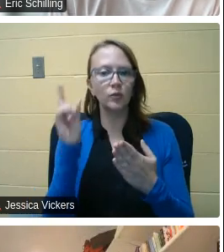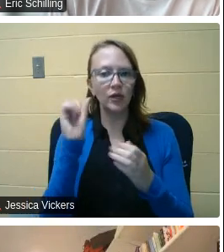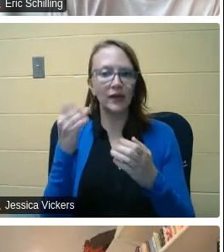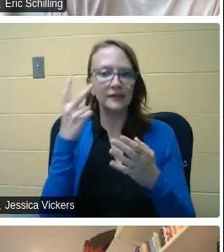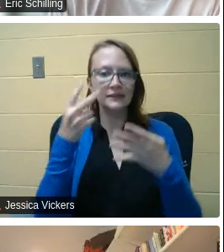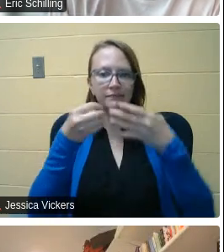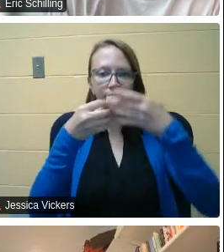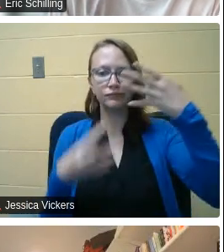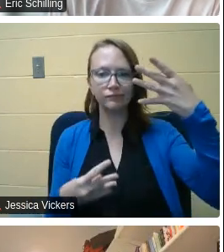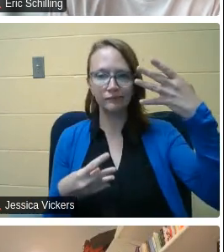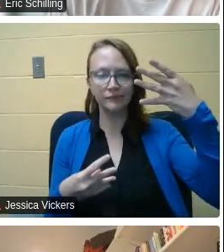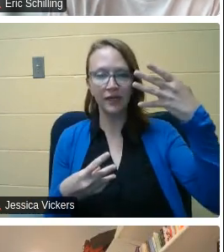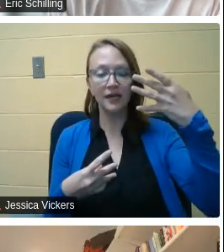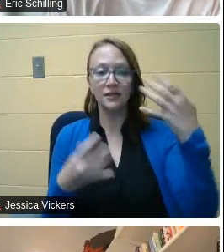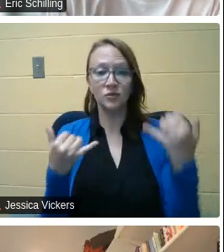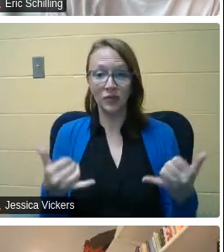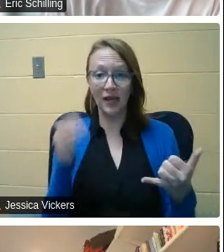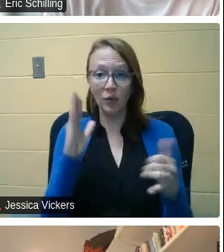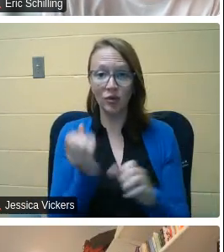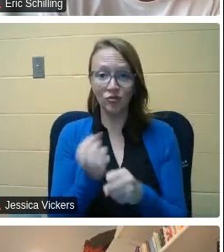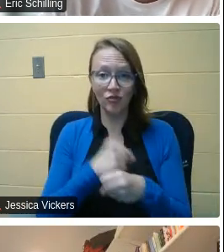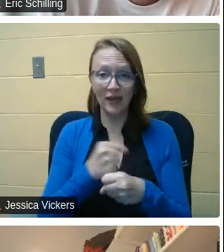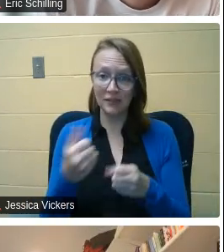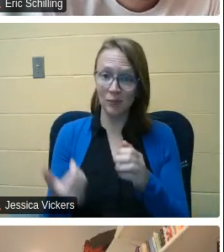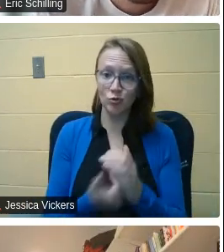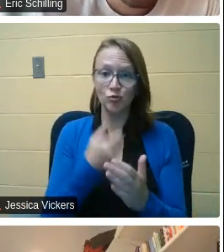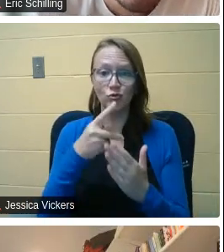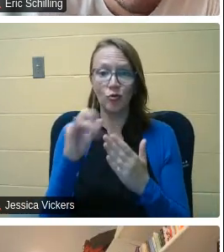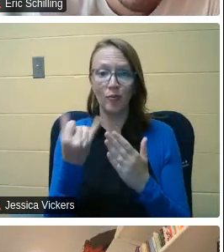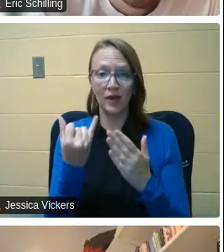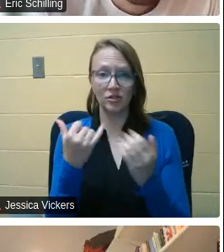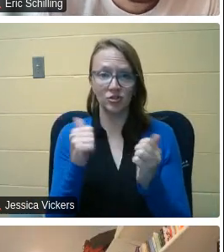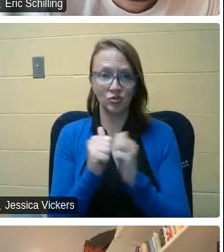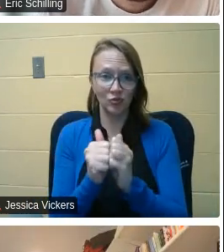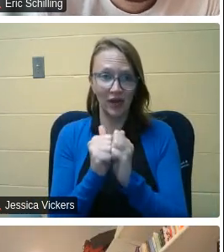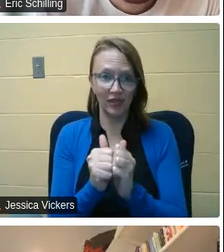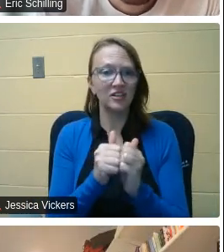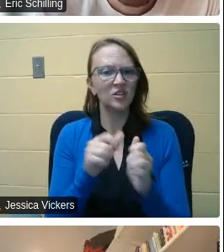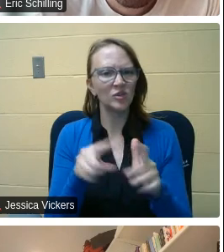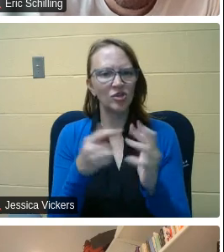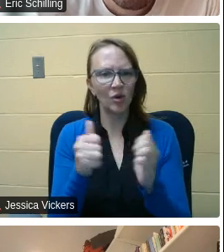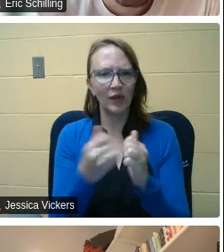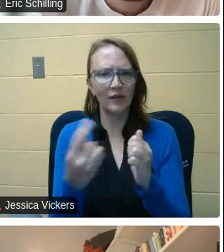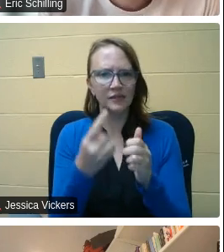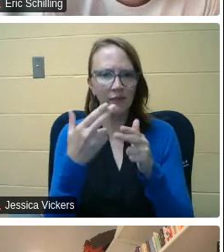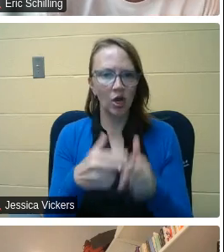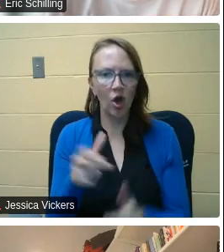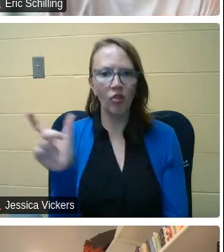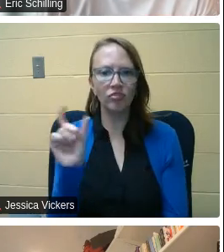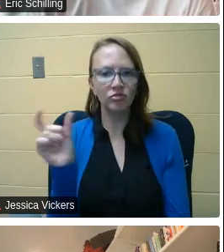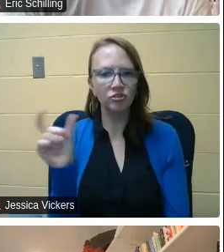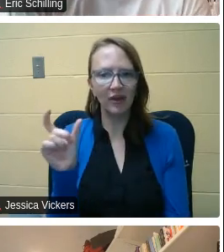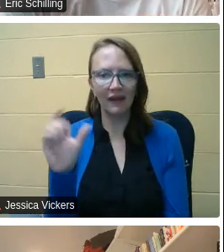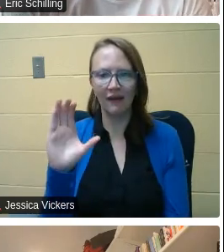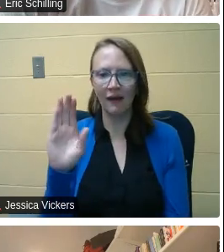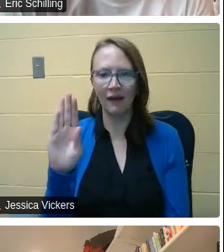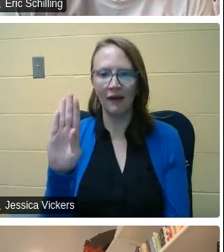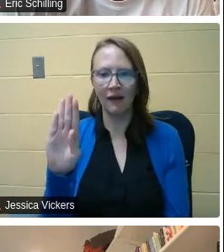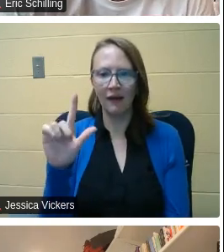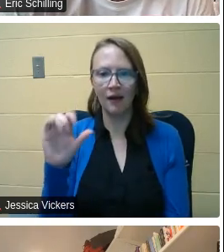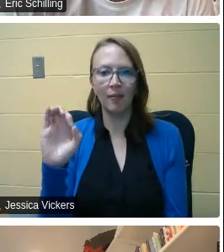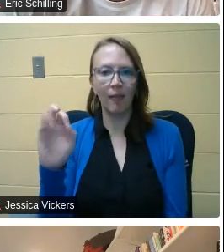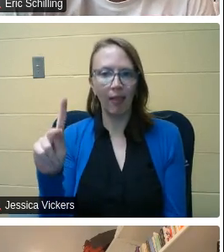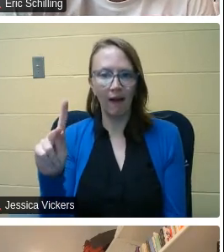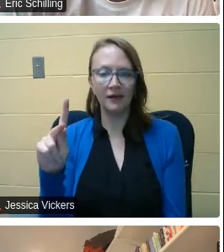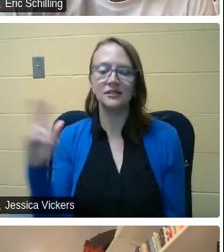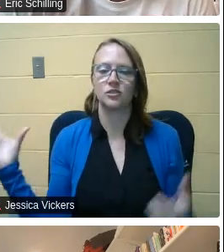projects together. And first we're going to start off with a block we like the shake block. So we're really, like Teo mentioned, OctoStudio connects